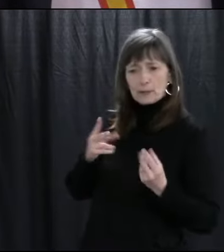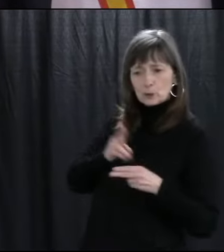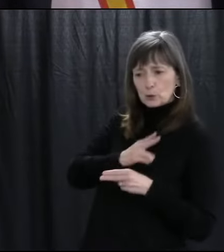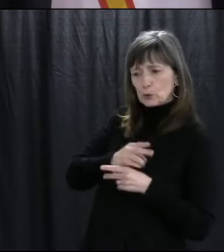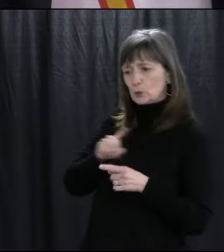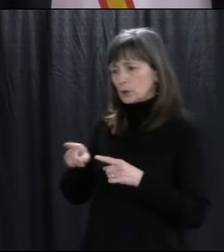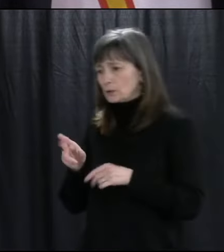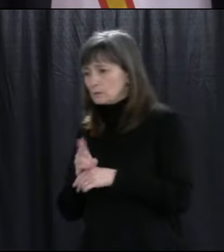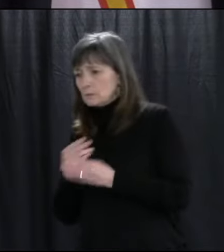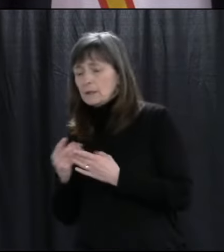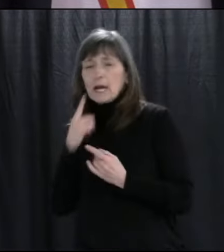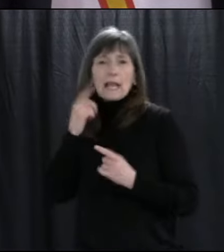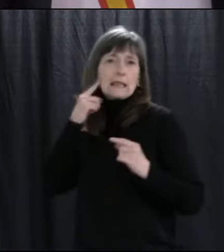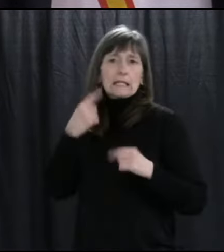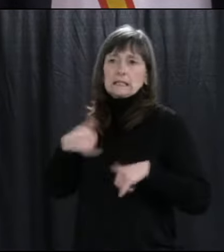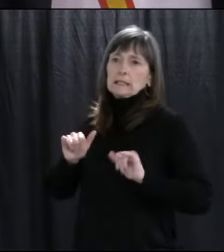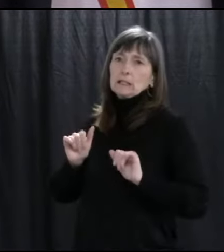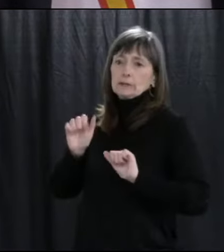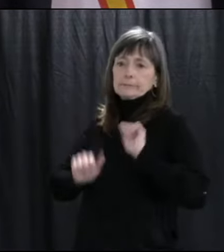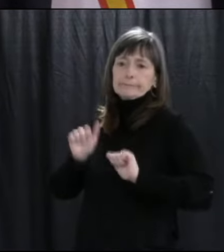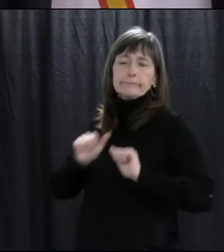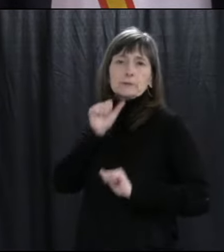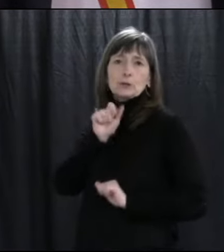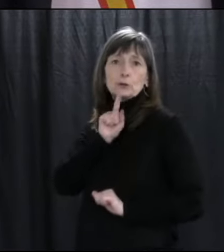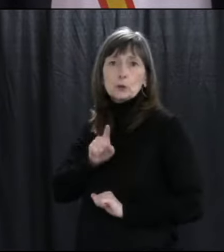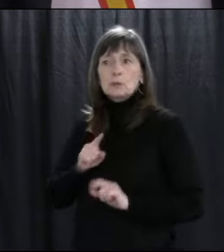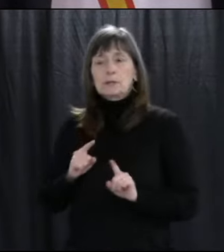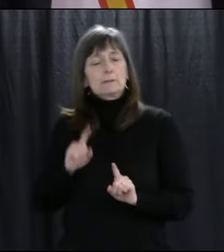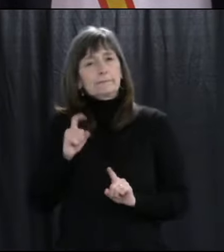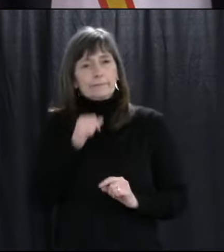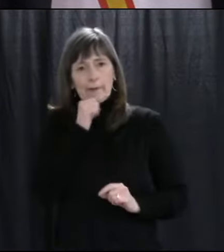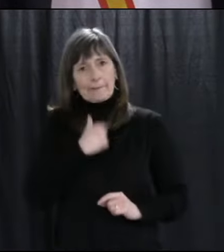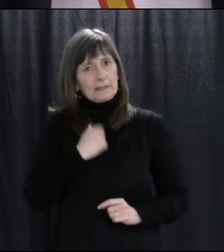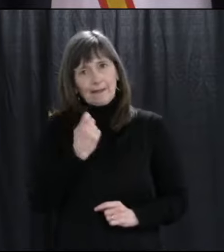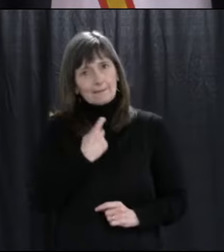else in the Department of Health to answer that question specifically. Okay.